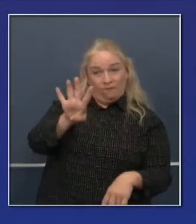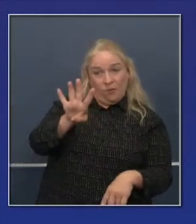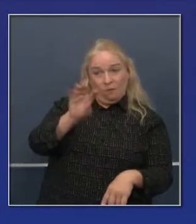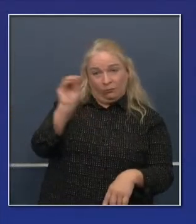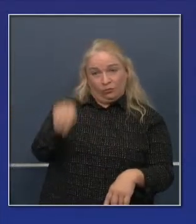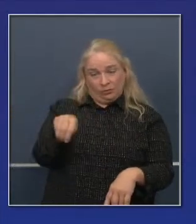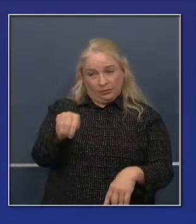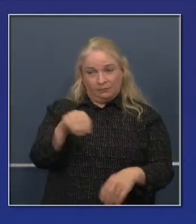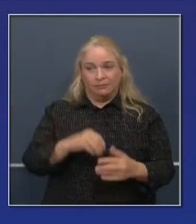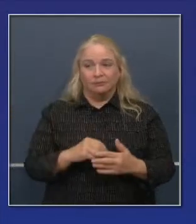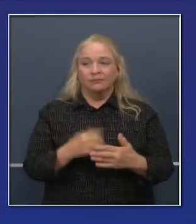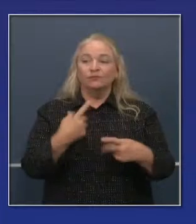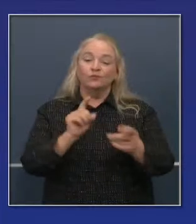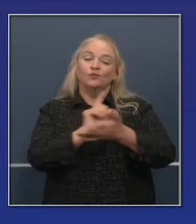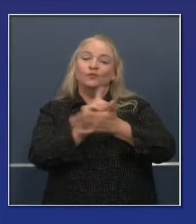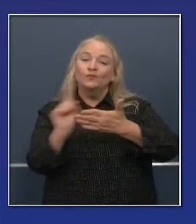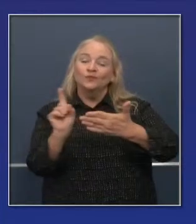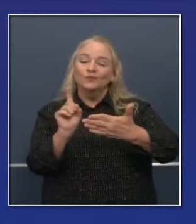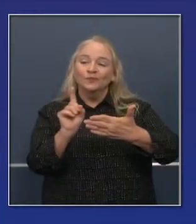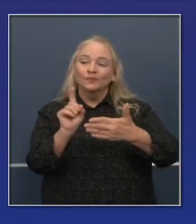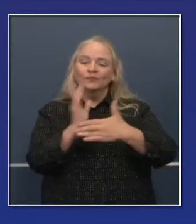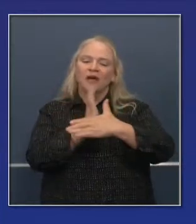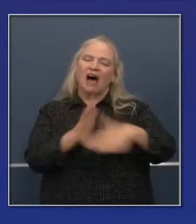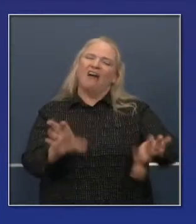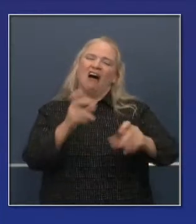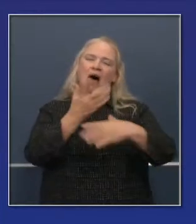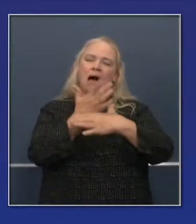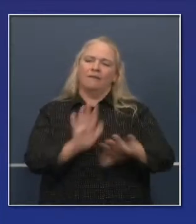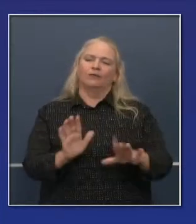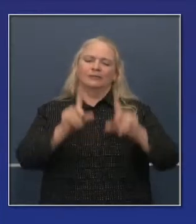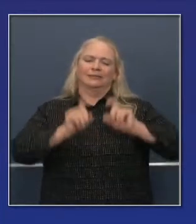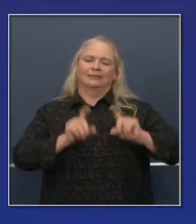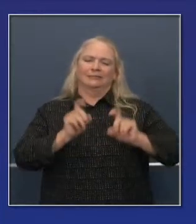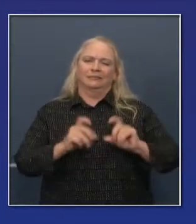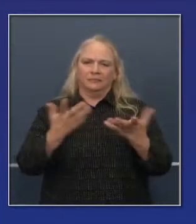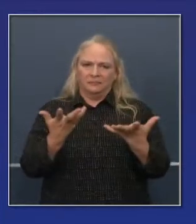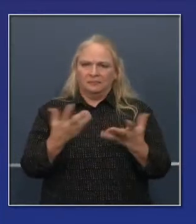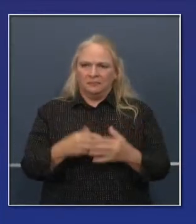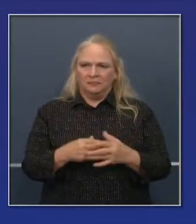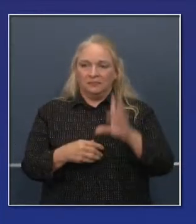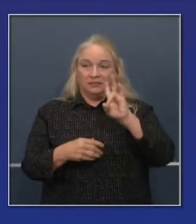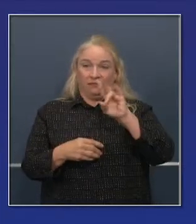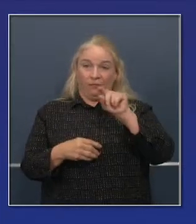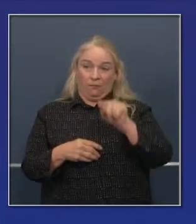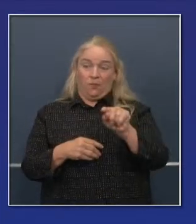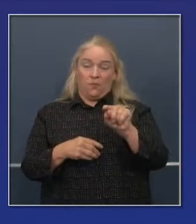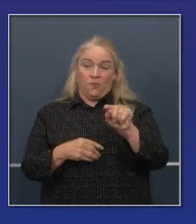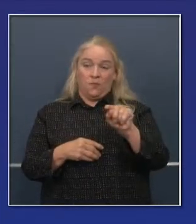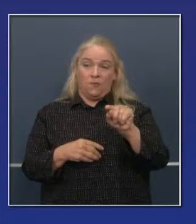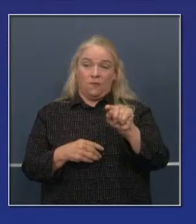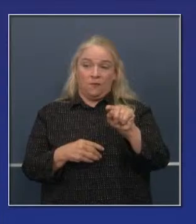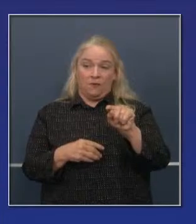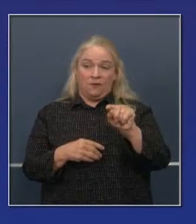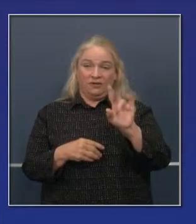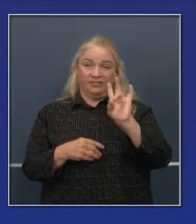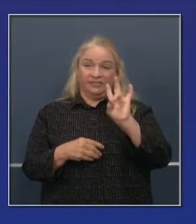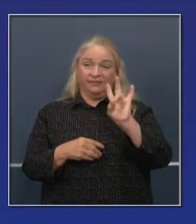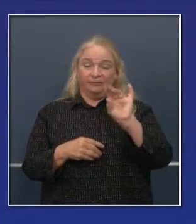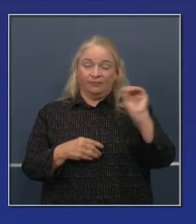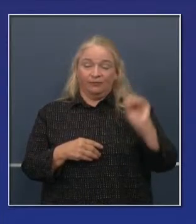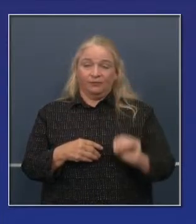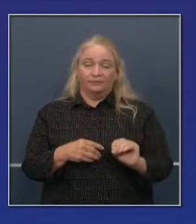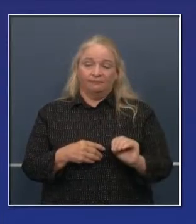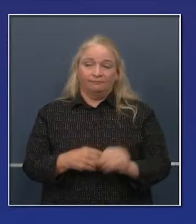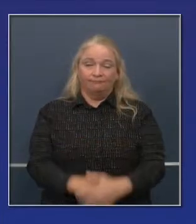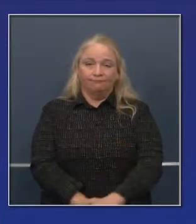7.4%. A 7-day average number of tests conducted over 107,000. For what it's worth, yesterday